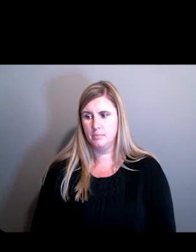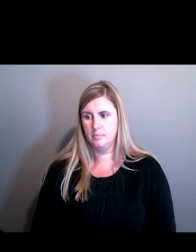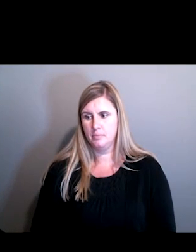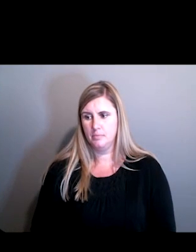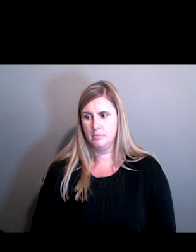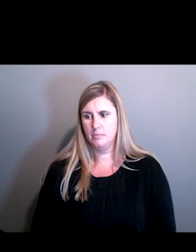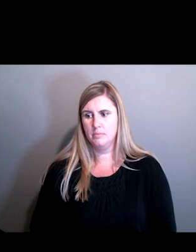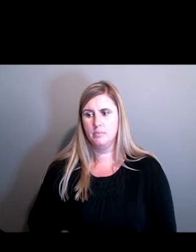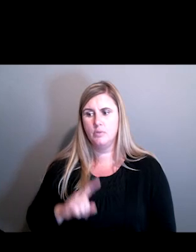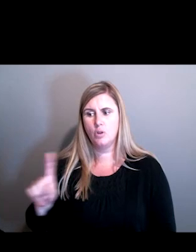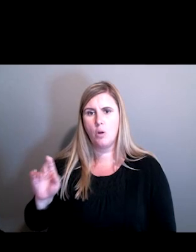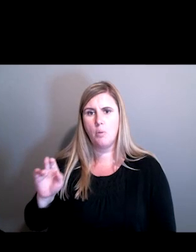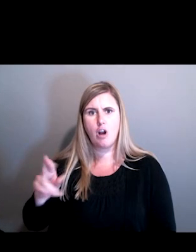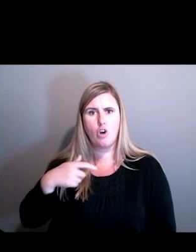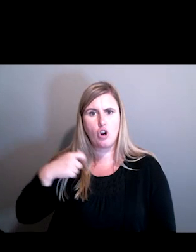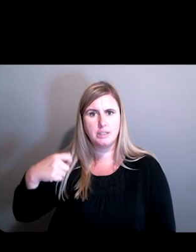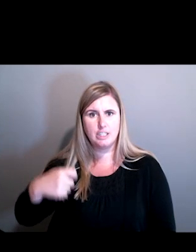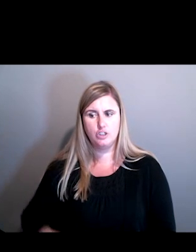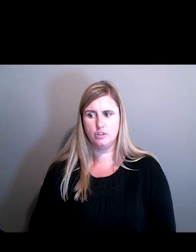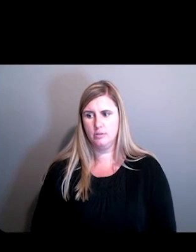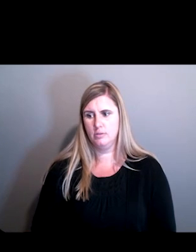Go put Briar on his leash.